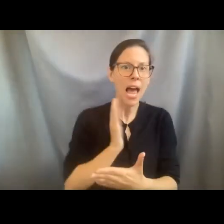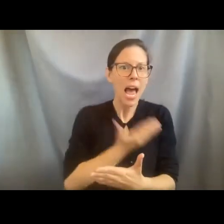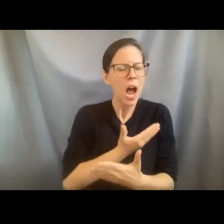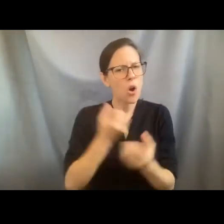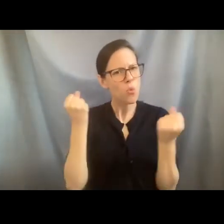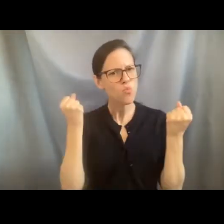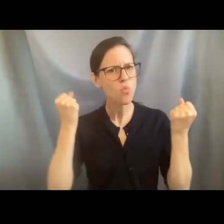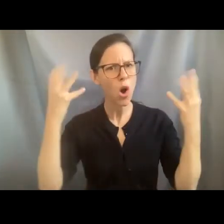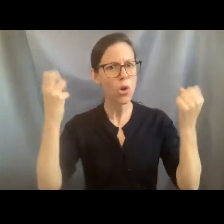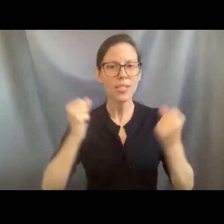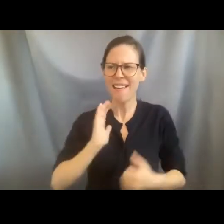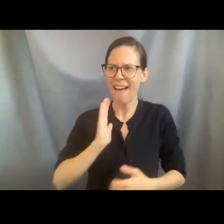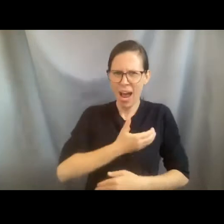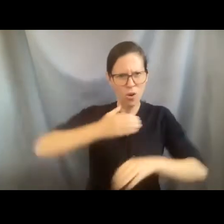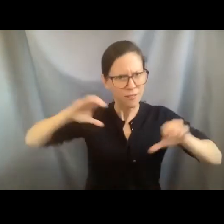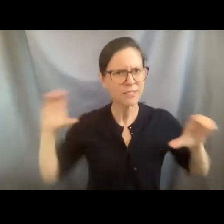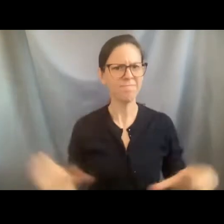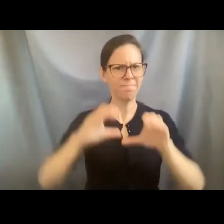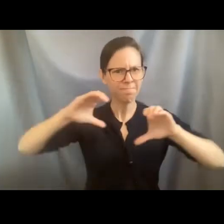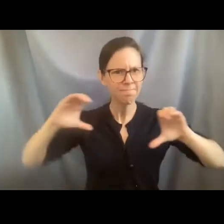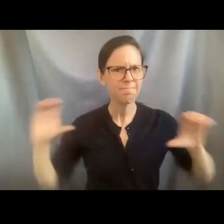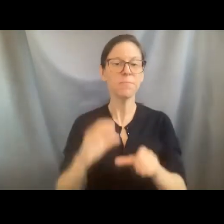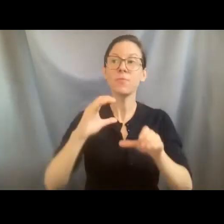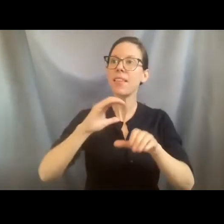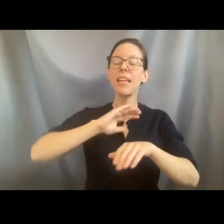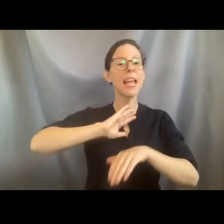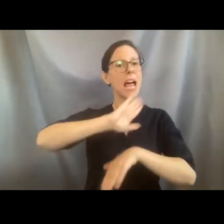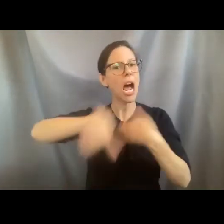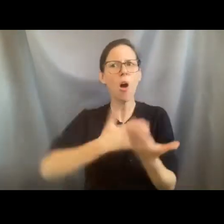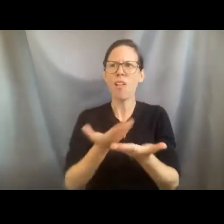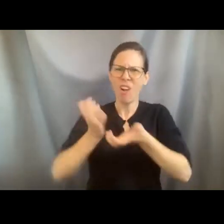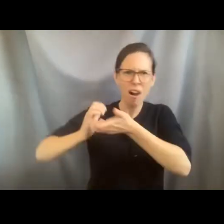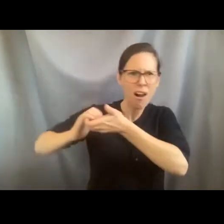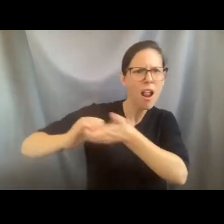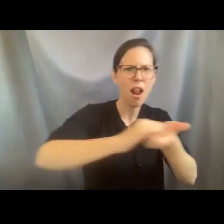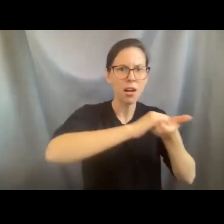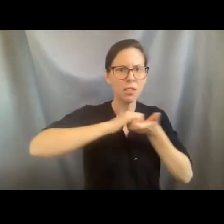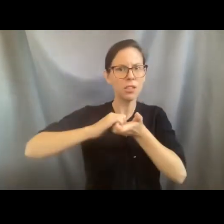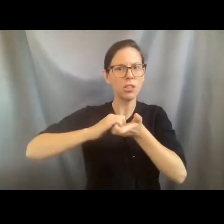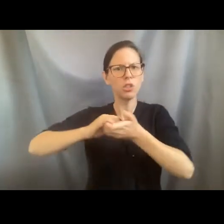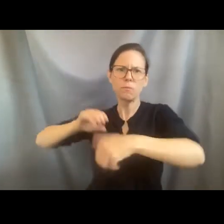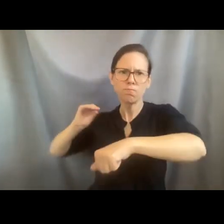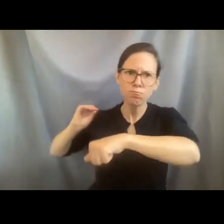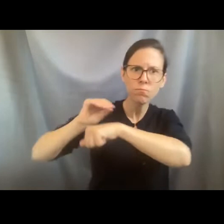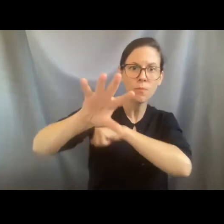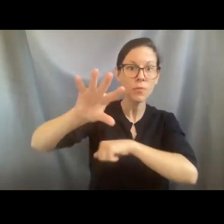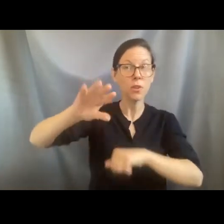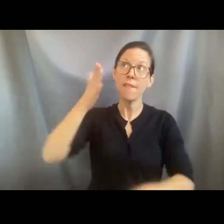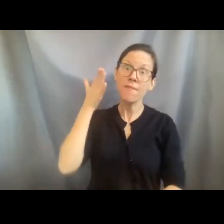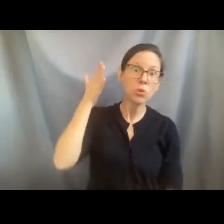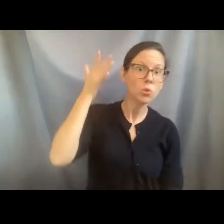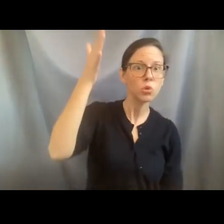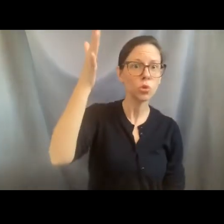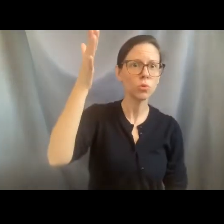our activism, and our collective action to shape a future